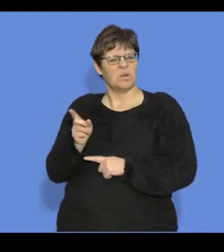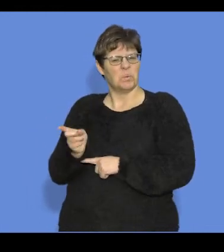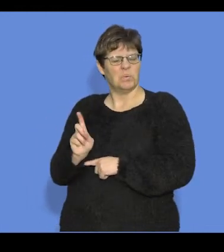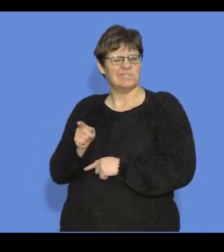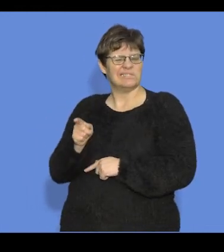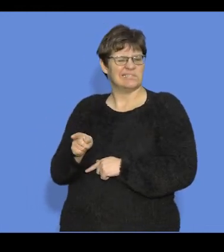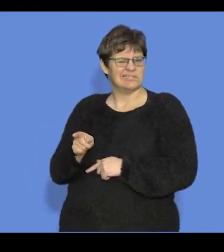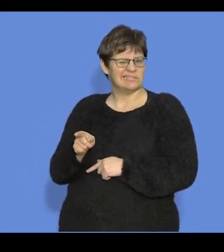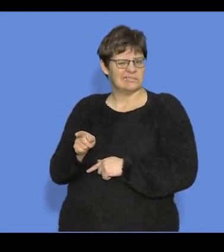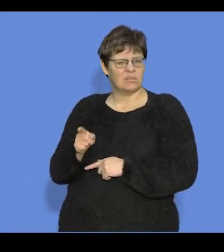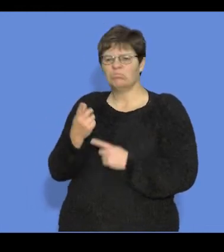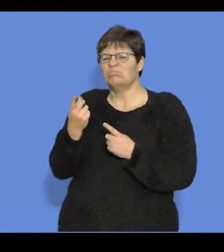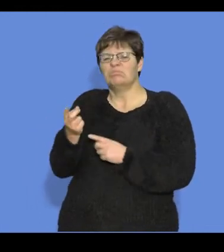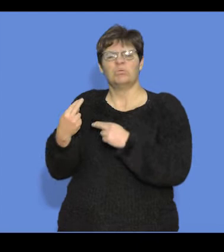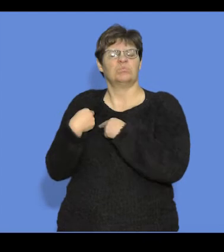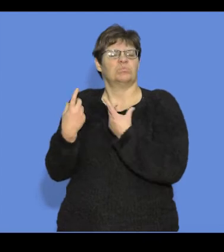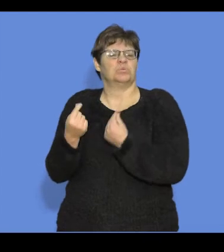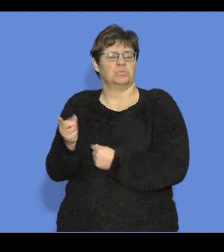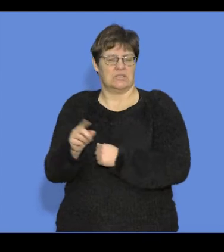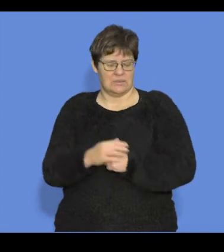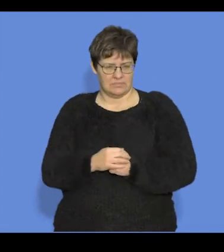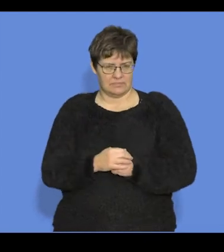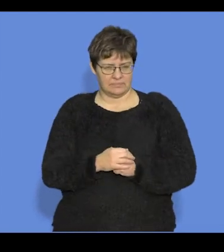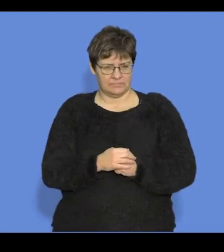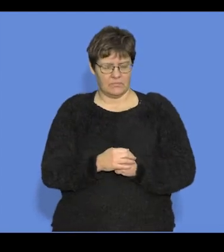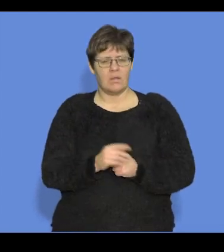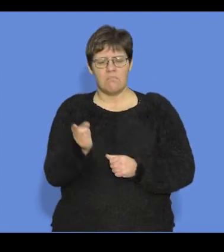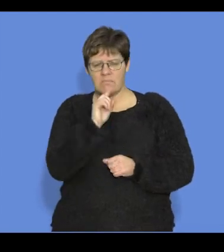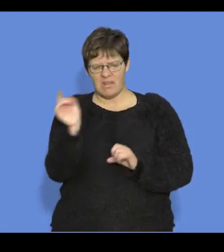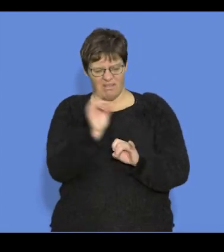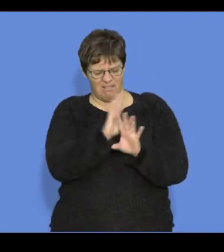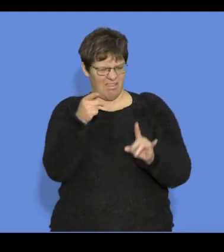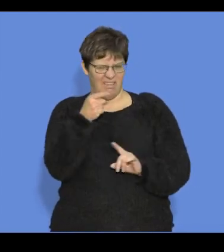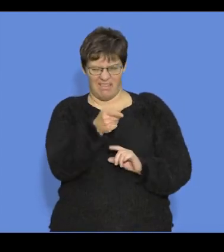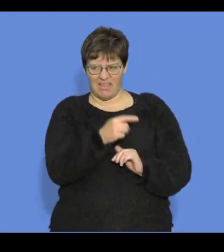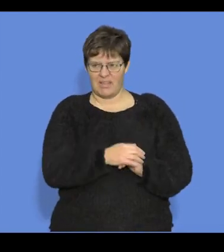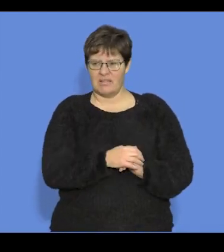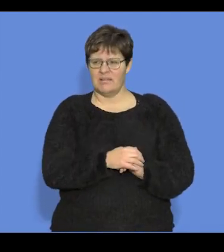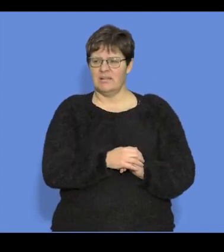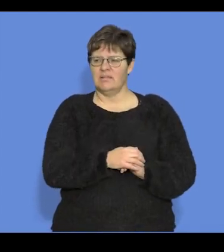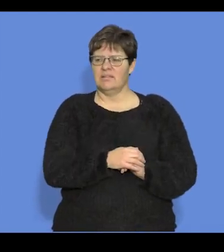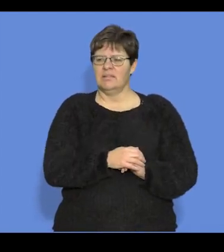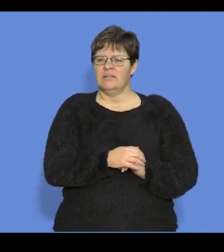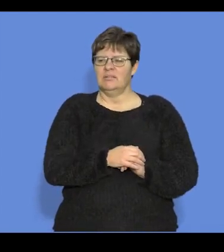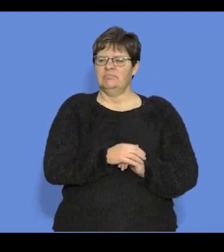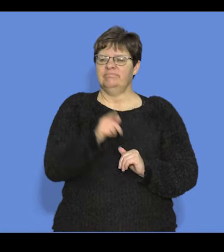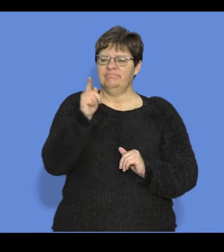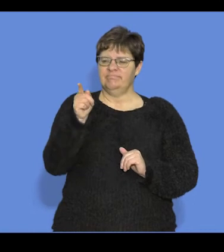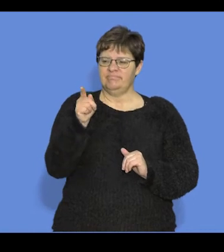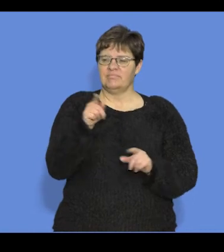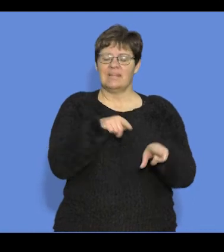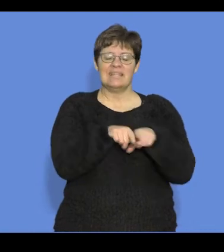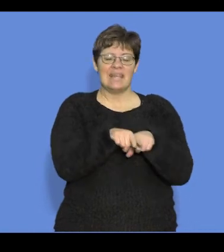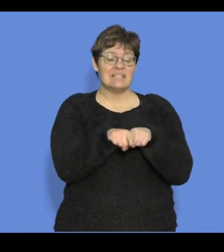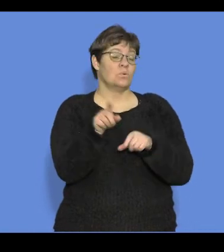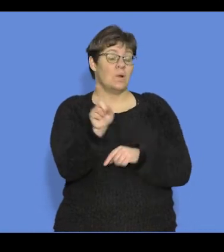apparatus actually do? That's one of the straightforward ones, and of course, that